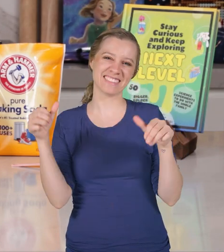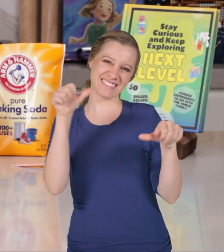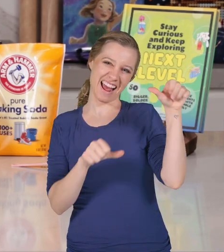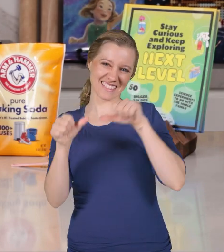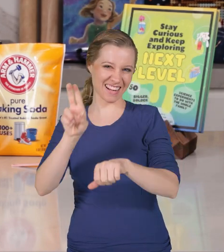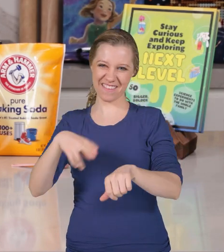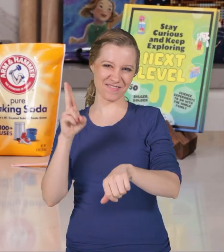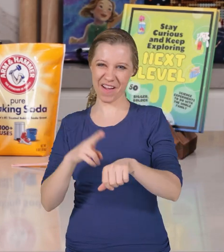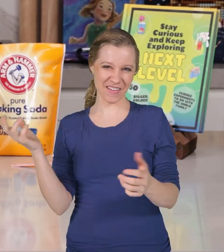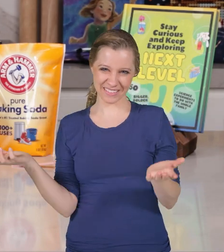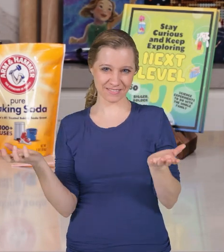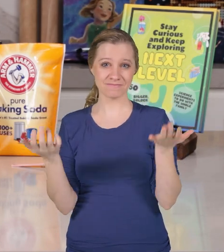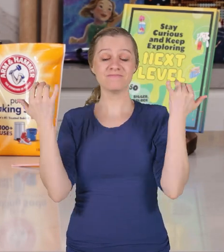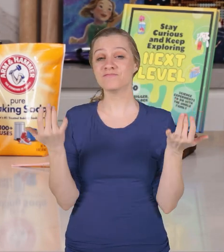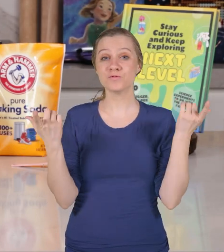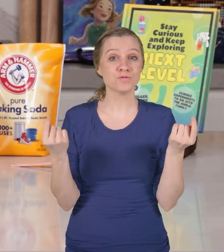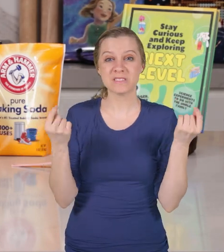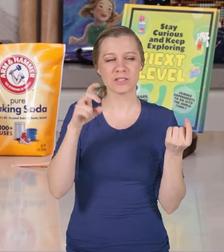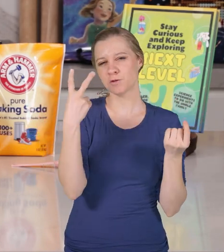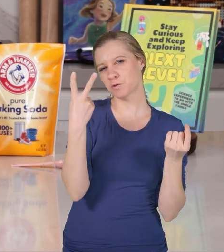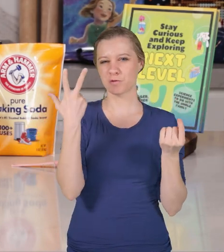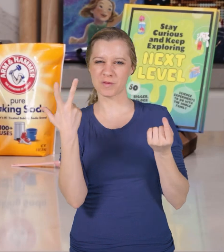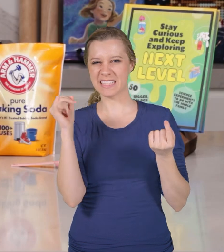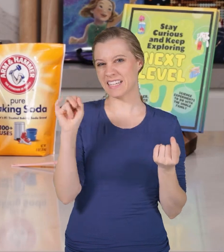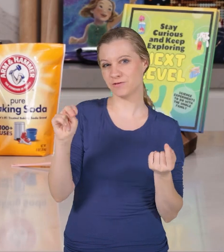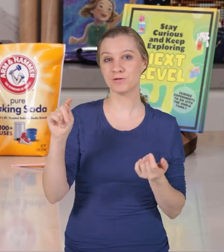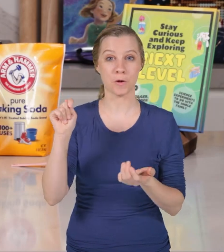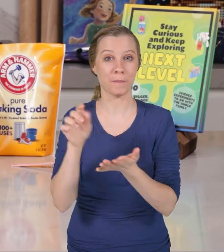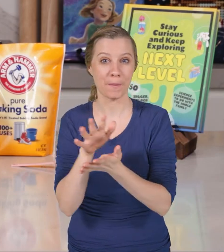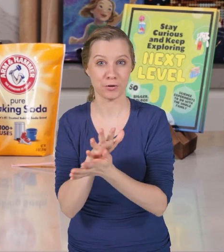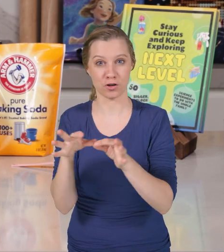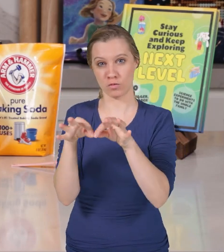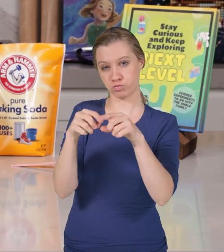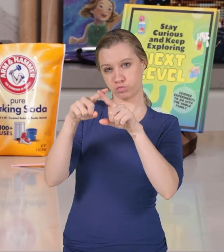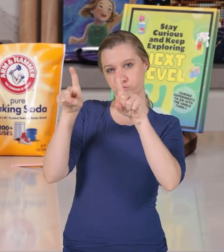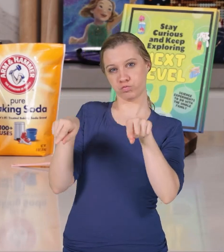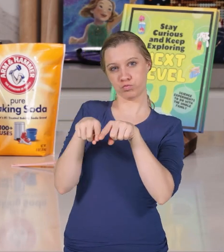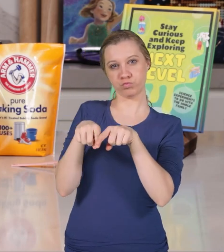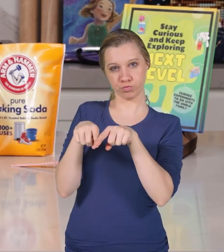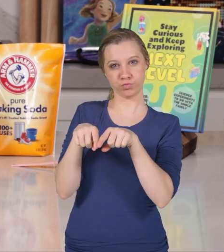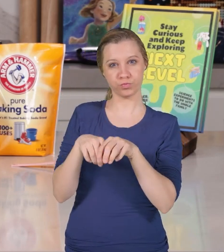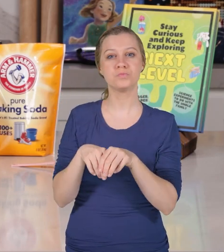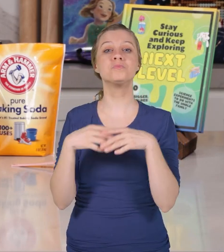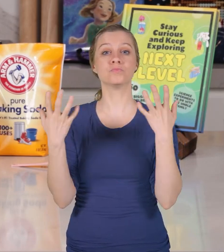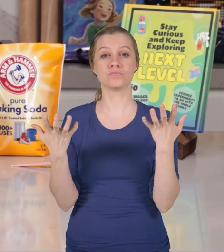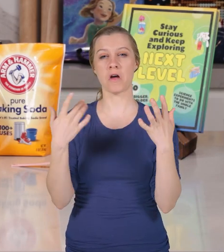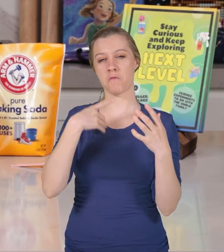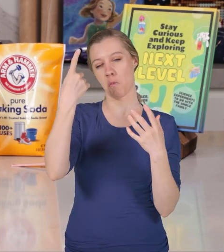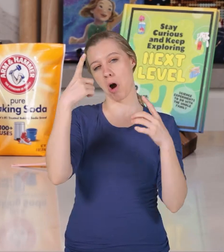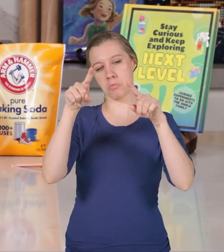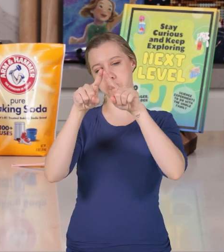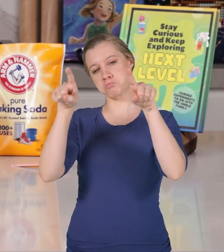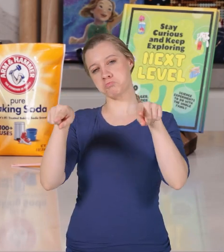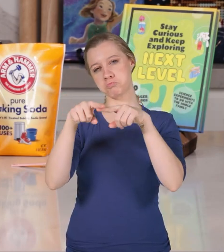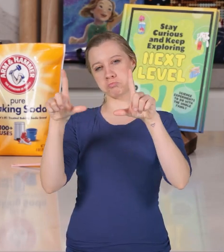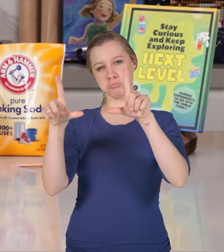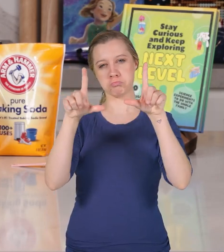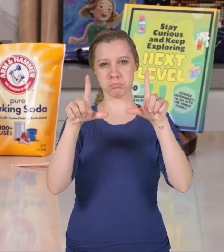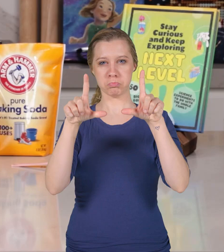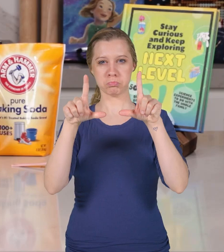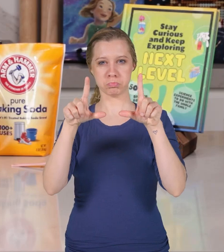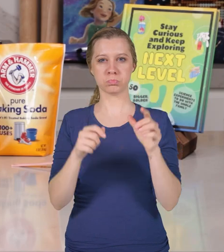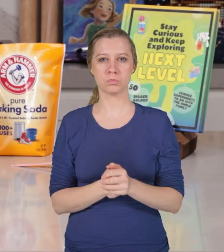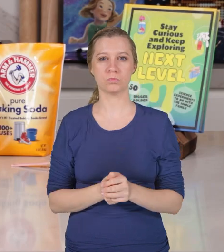with science, of course. So now we need our 2 to 3 inches of toilet paper. And what we're going to do, that's